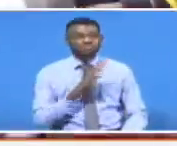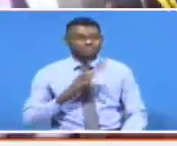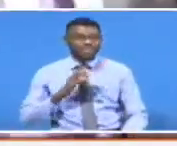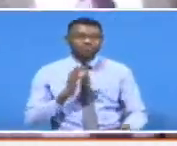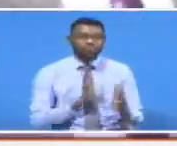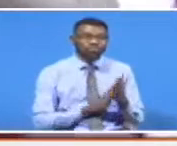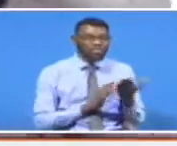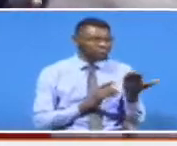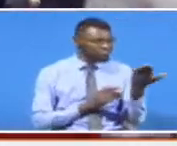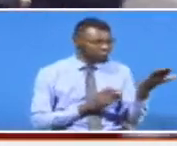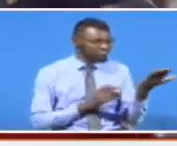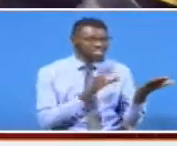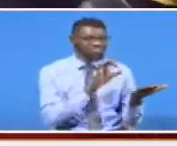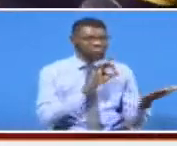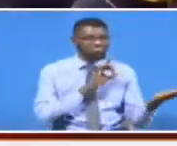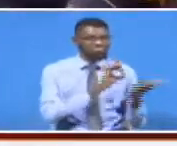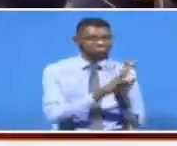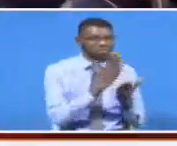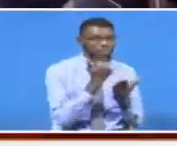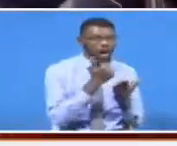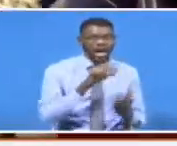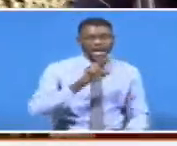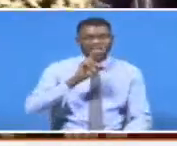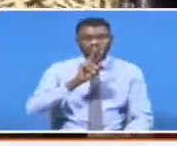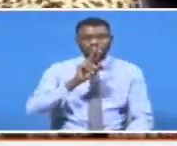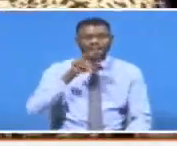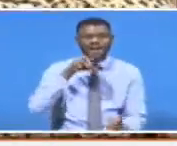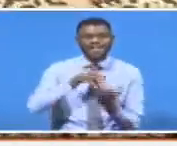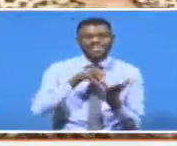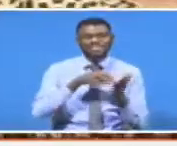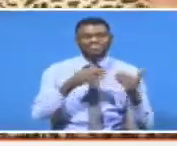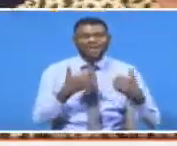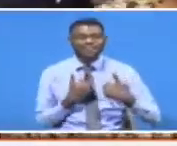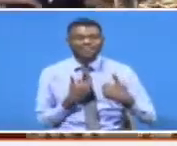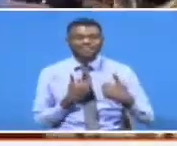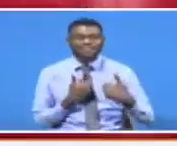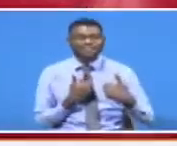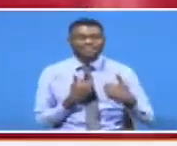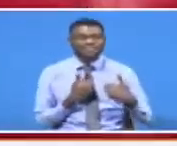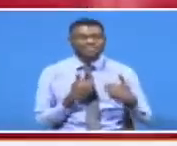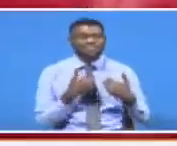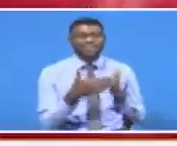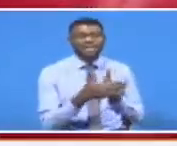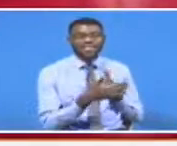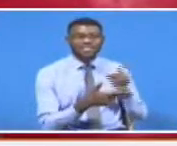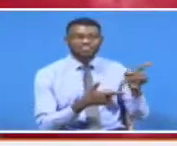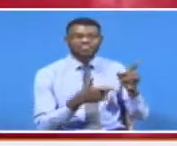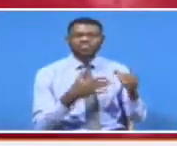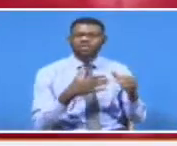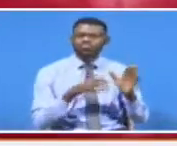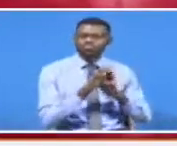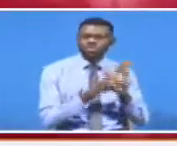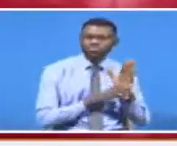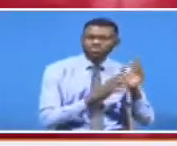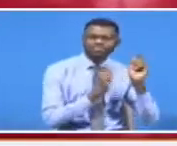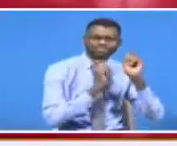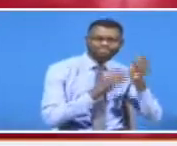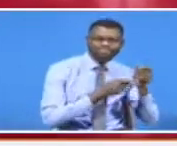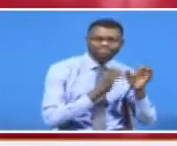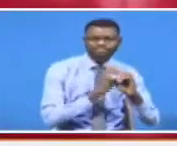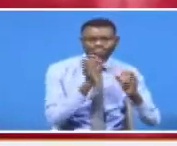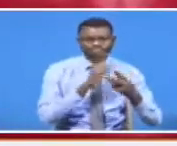Odual, finding him at fault on 2 out of 5 allegations leveled against him on gross violation of the Constitution